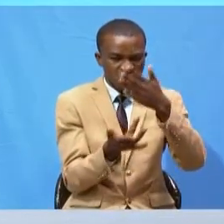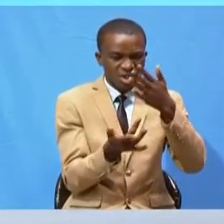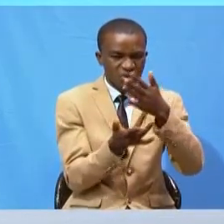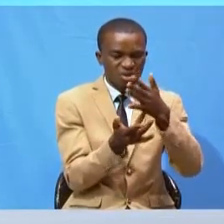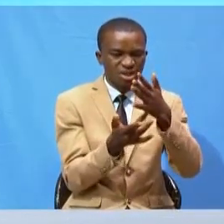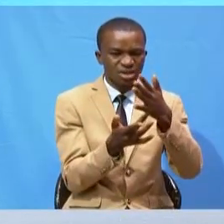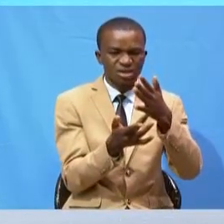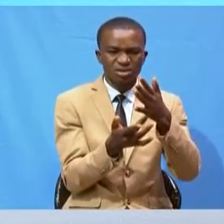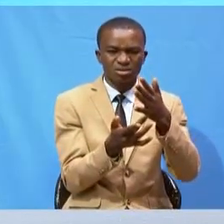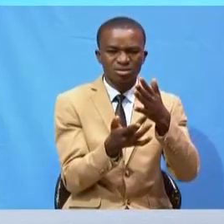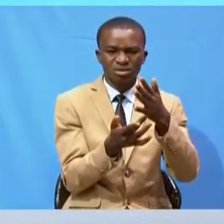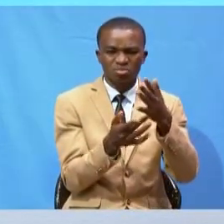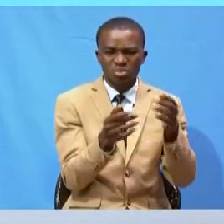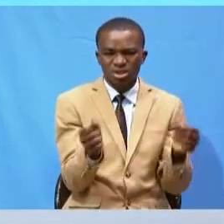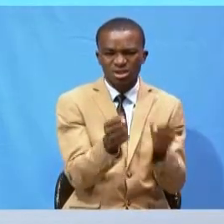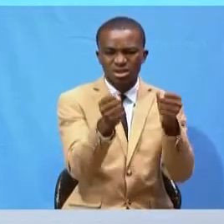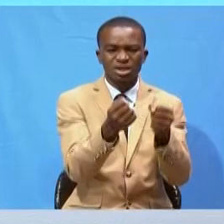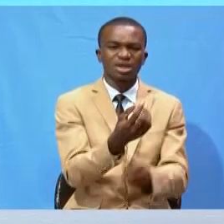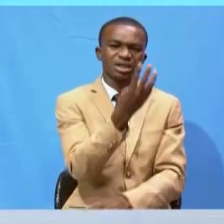window at